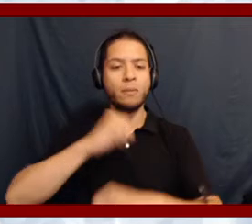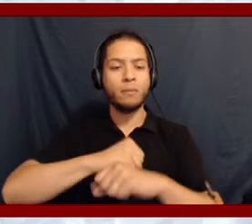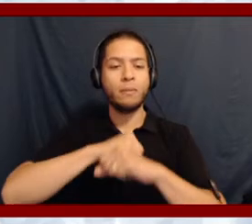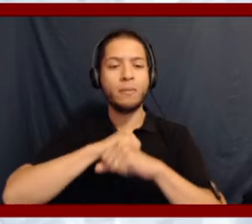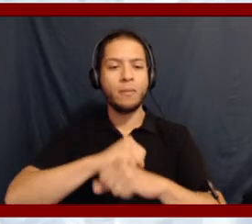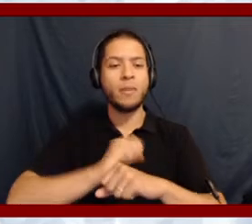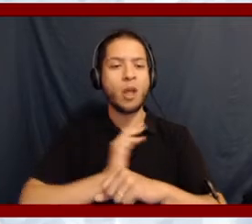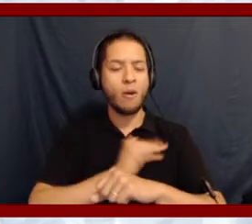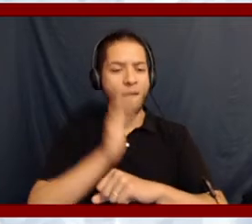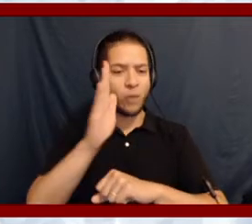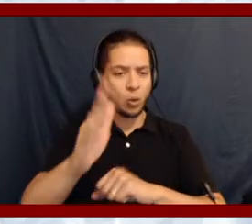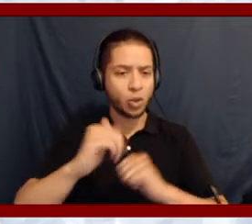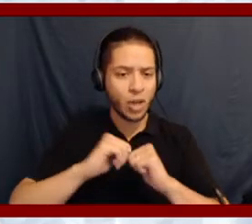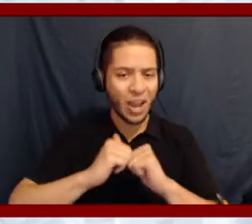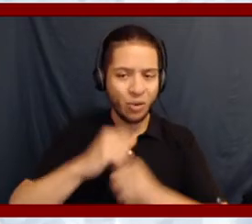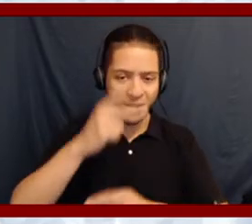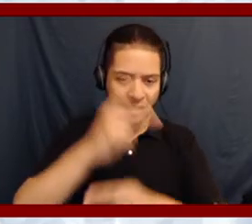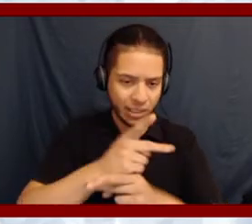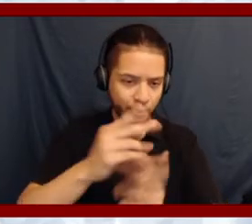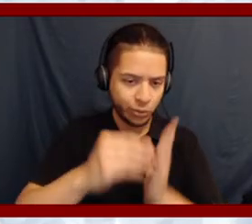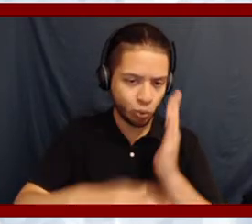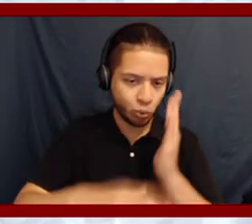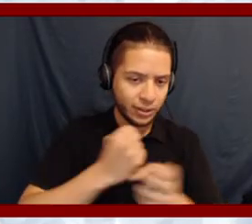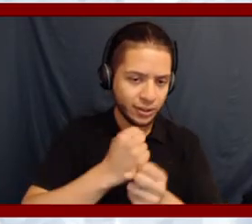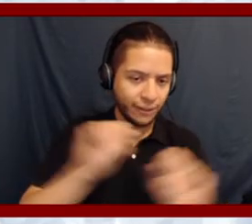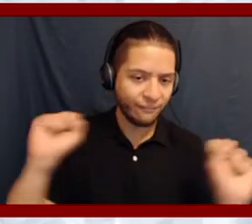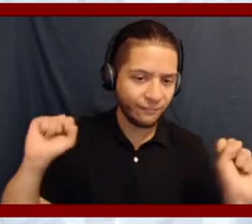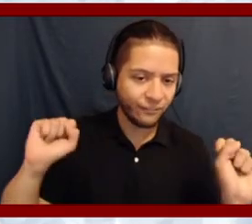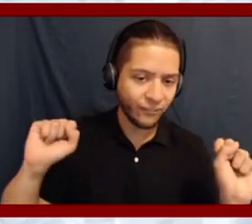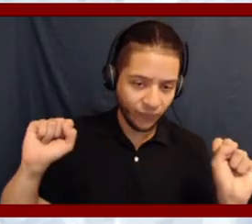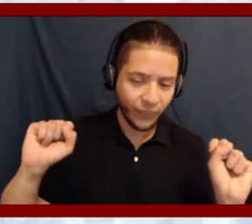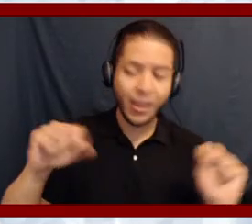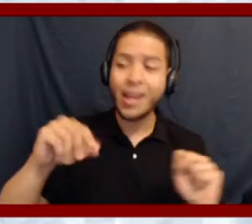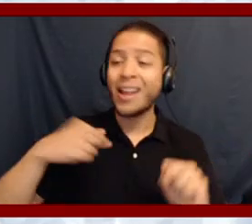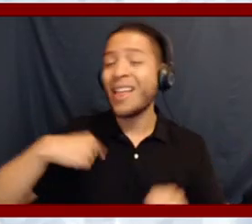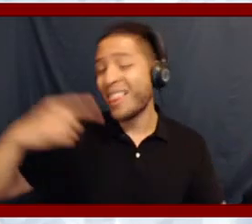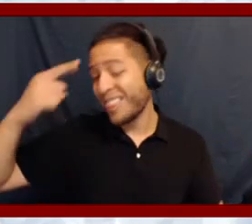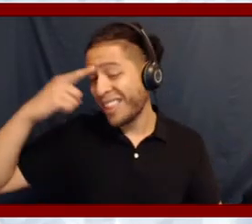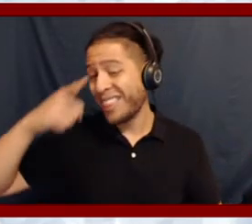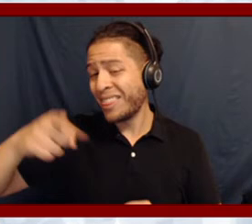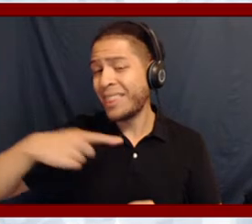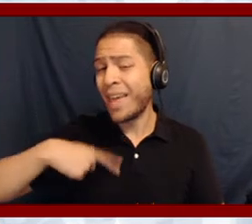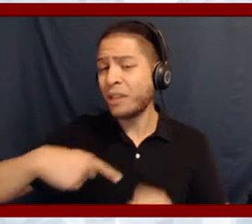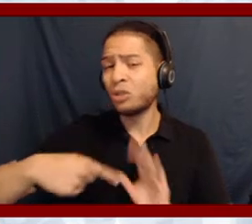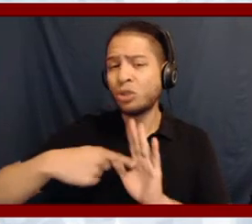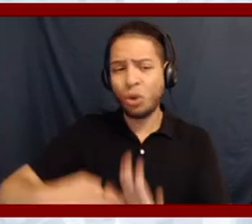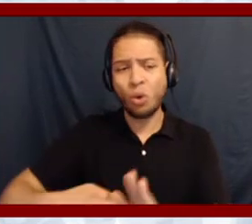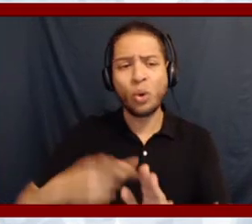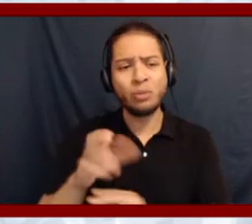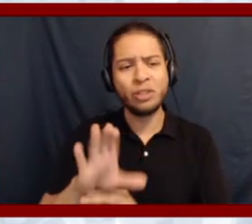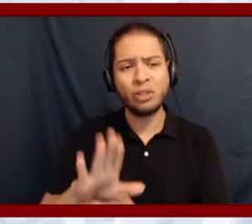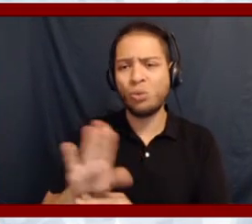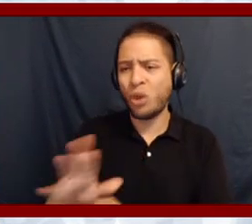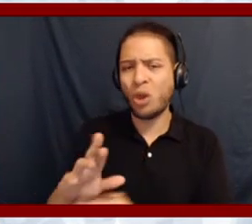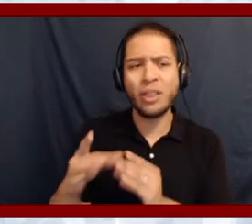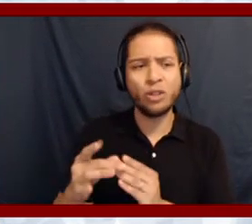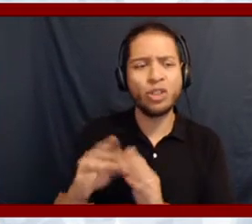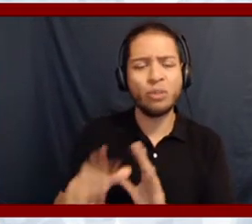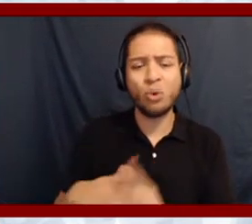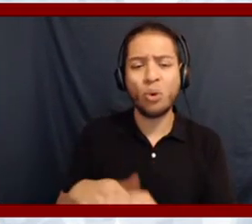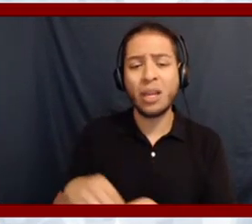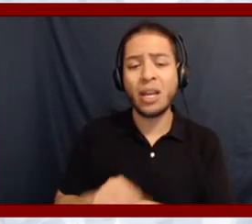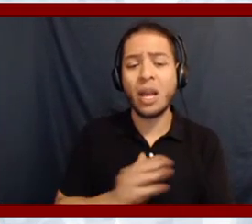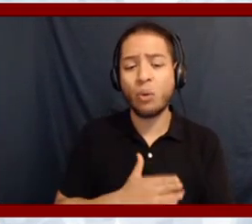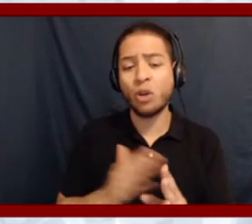such an important point. And I think that it really speaks to the leadership role HBCUs have played in communities. I wanna turn to